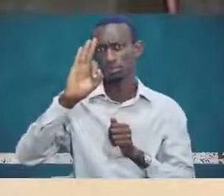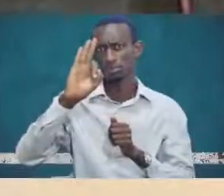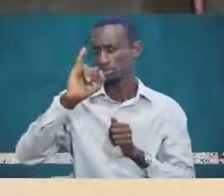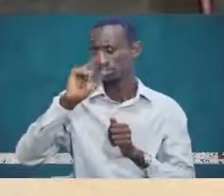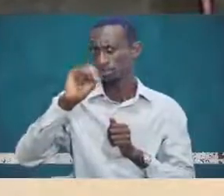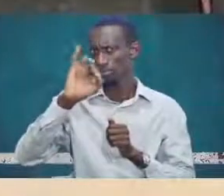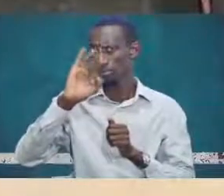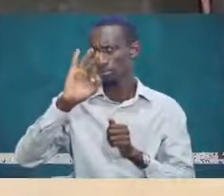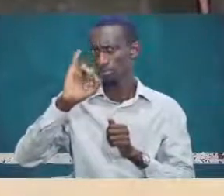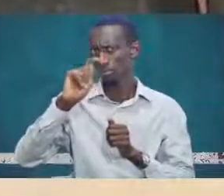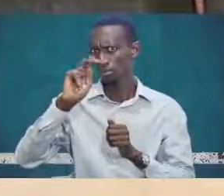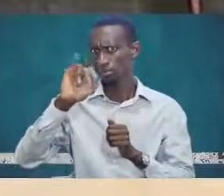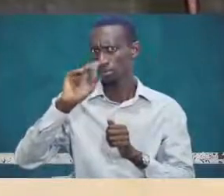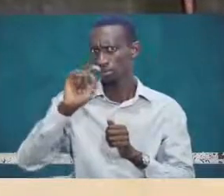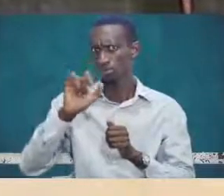don't confuse